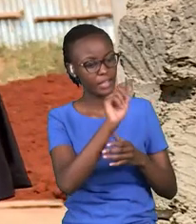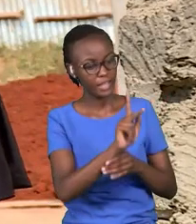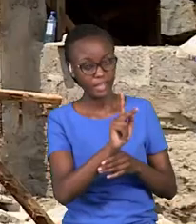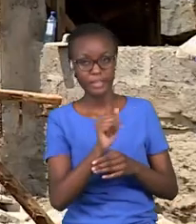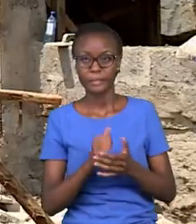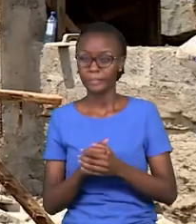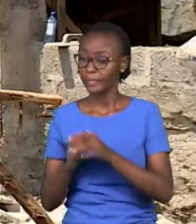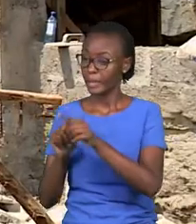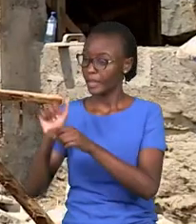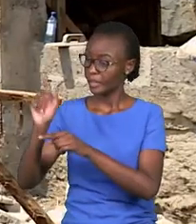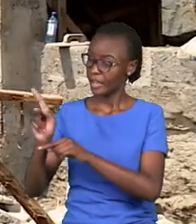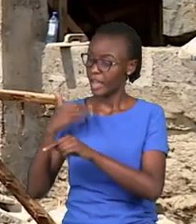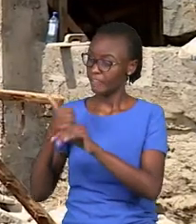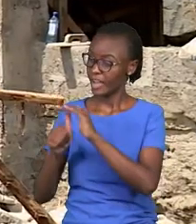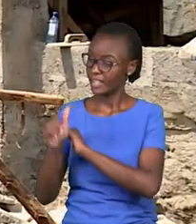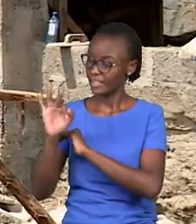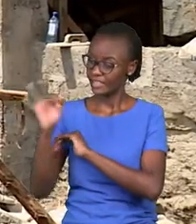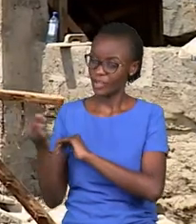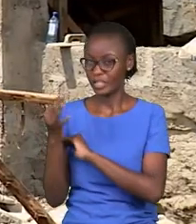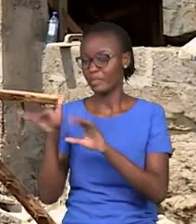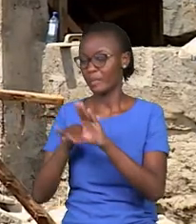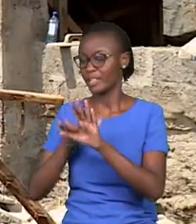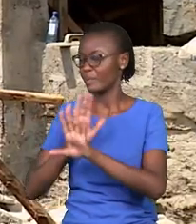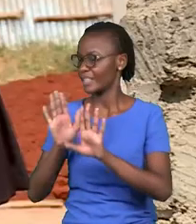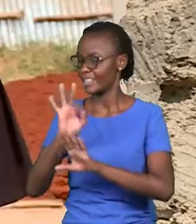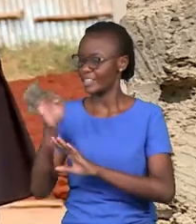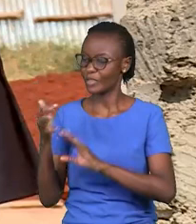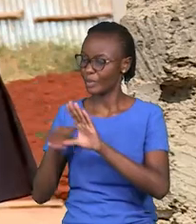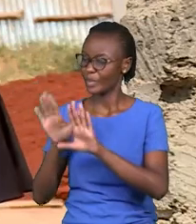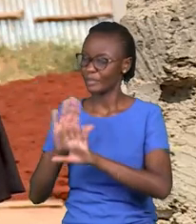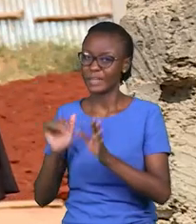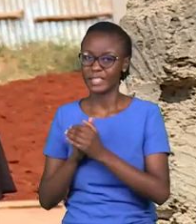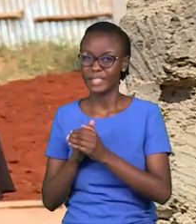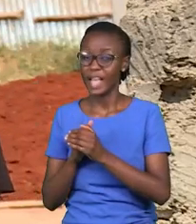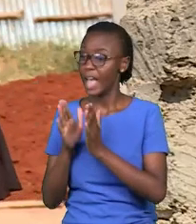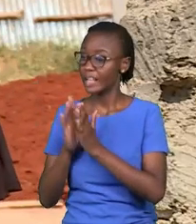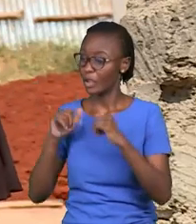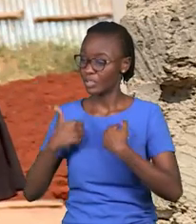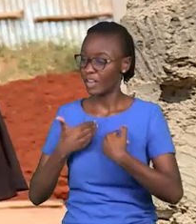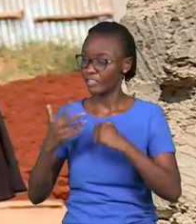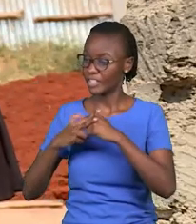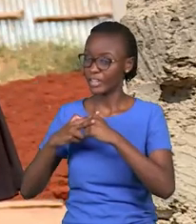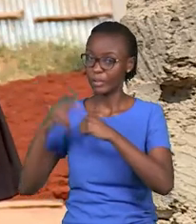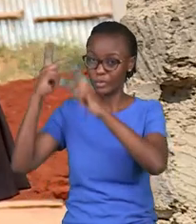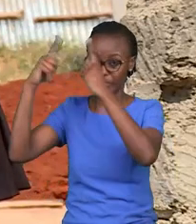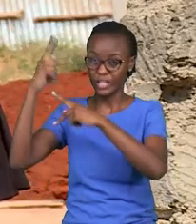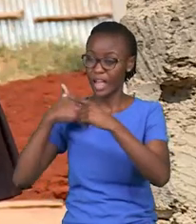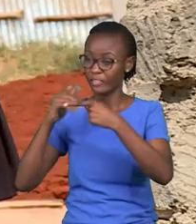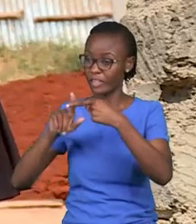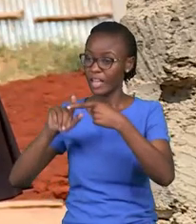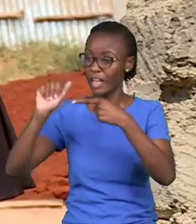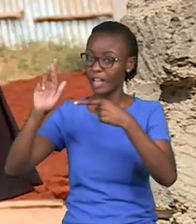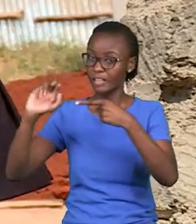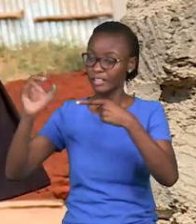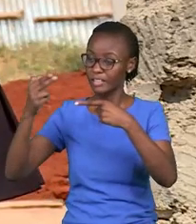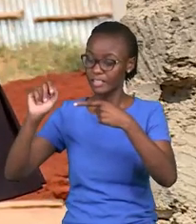now just has just under 3,000 members. 3,000 members? Yes, 3,000 members. And we are comprised of seven professionals. We have architects, quantity